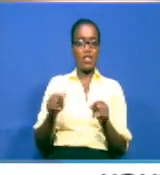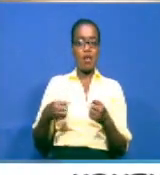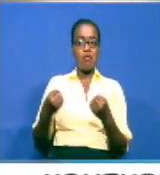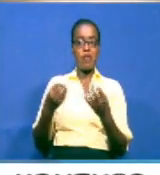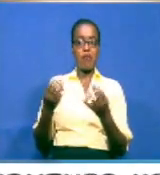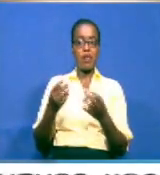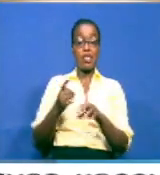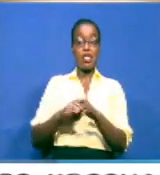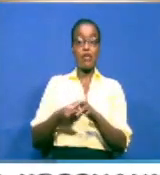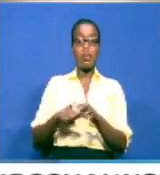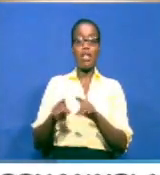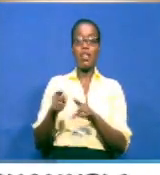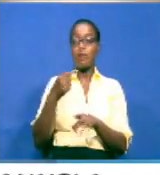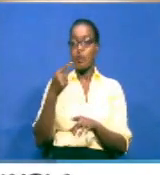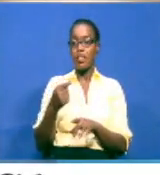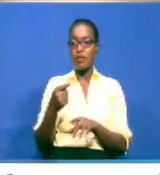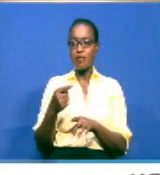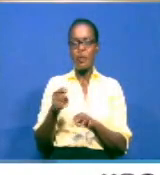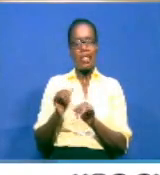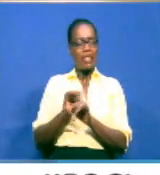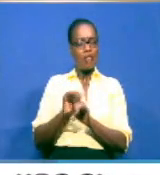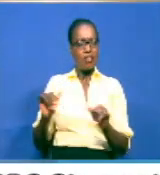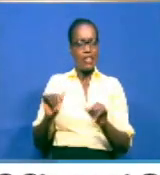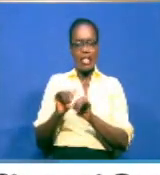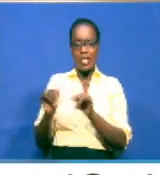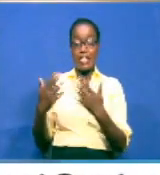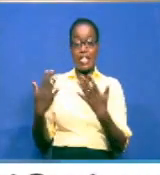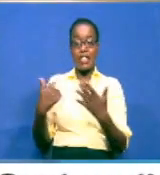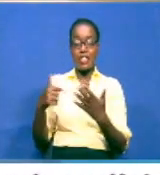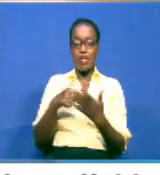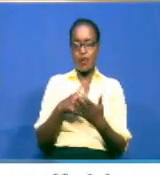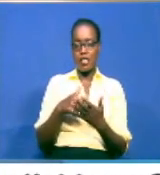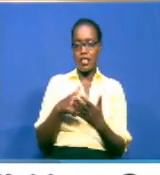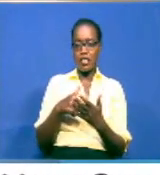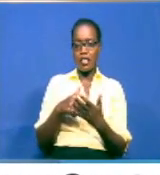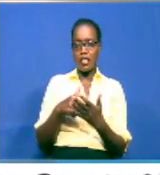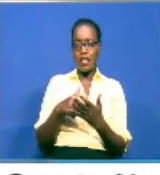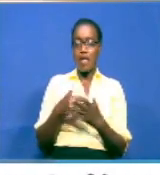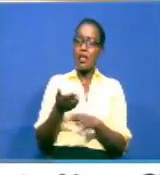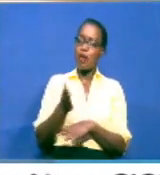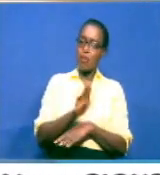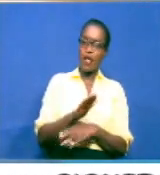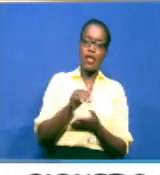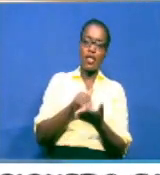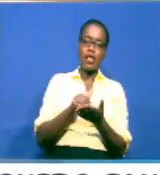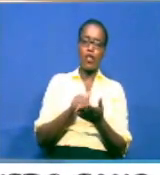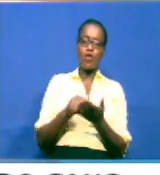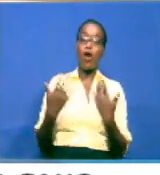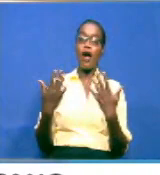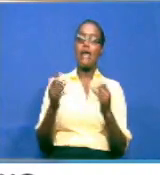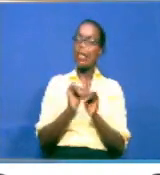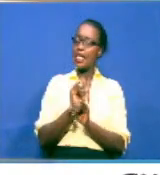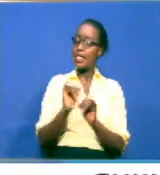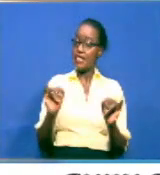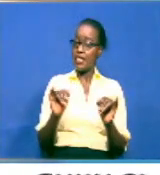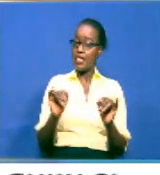way we are saying we need to frequently clean our hands. So this goes back again to hand hygiene. Even